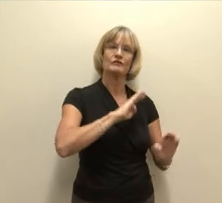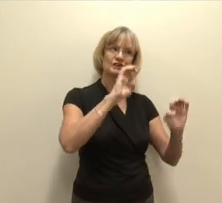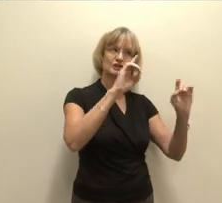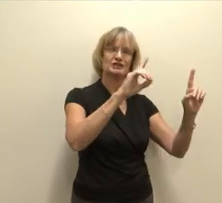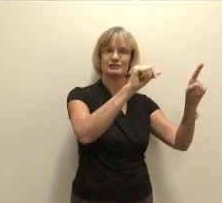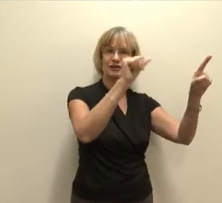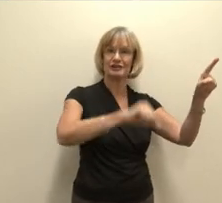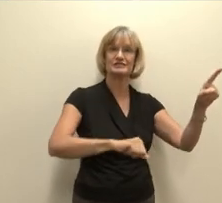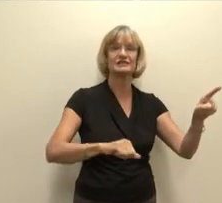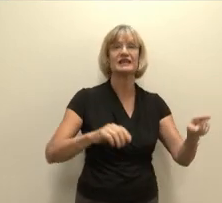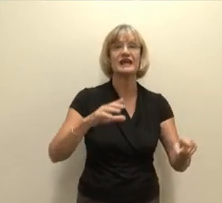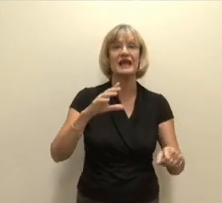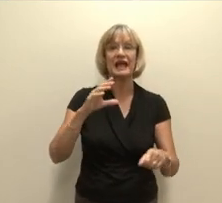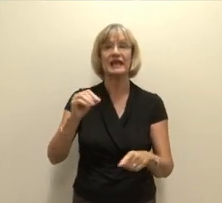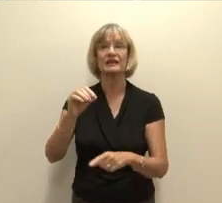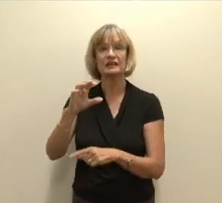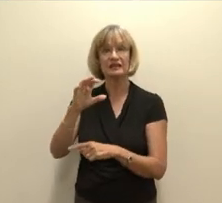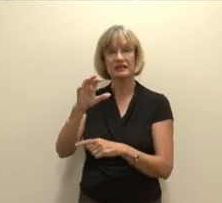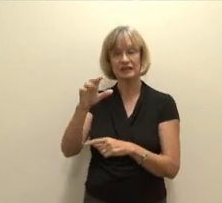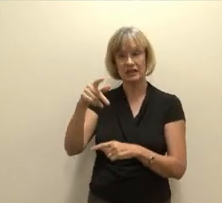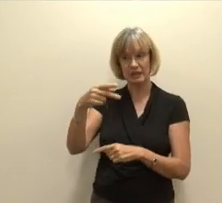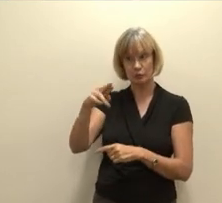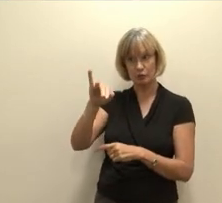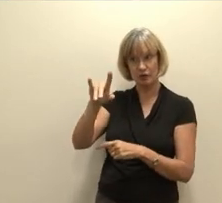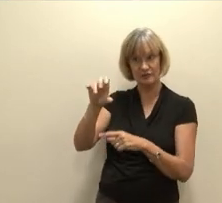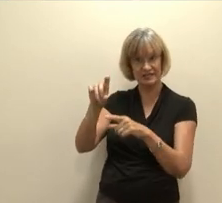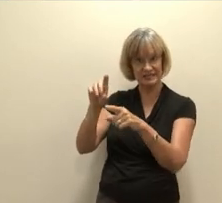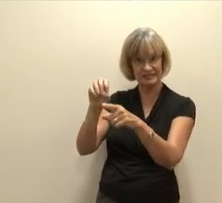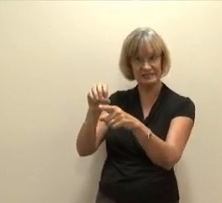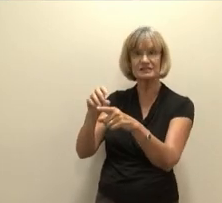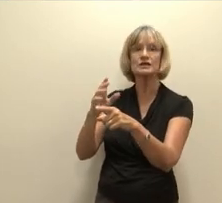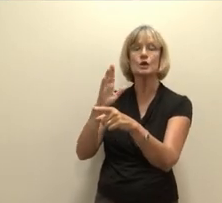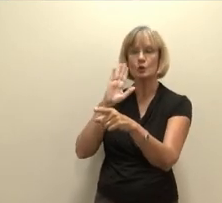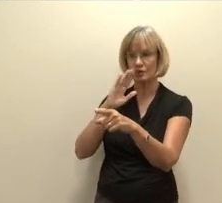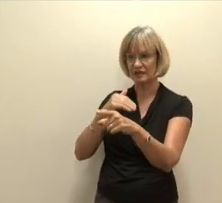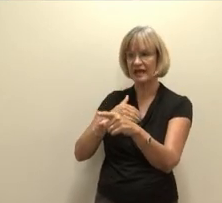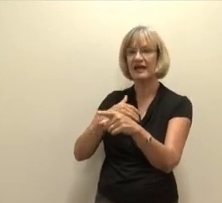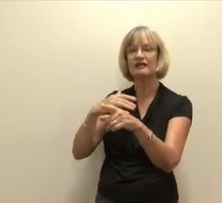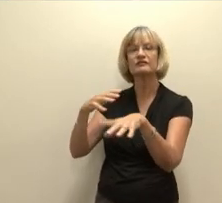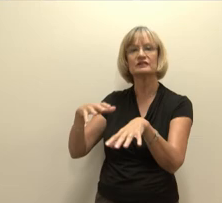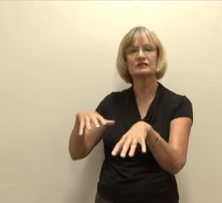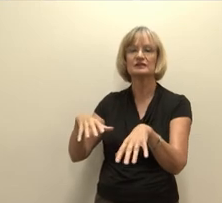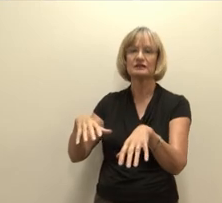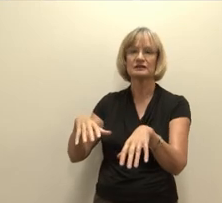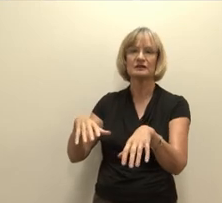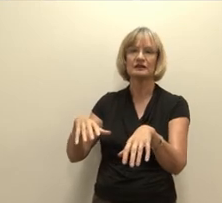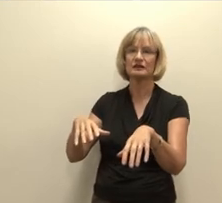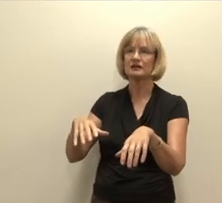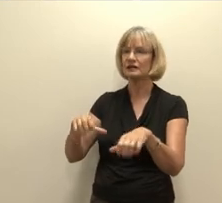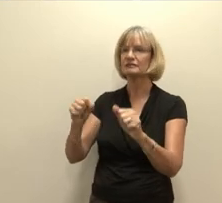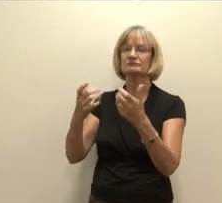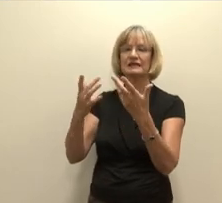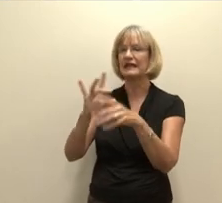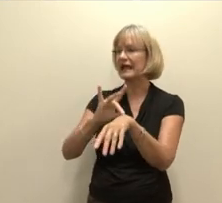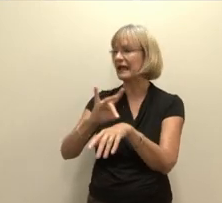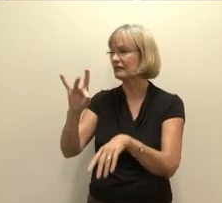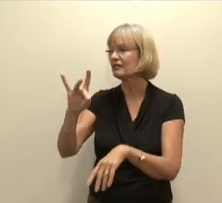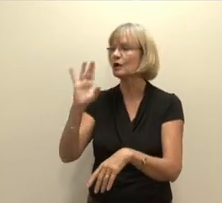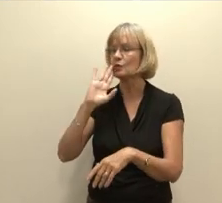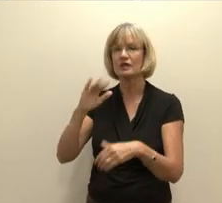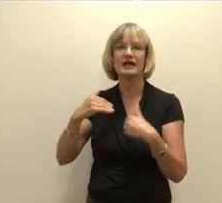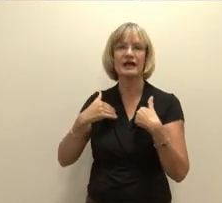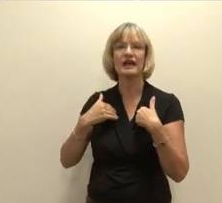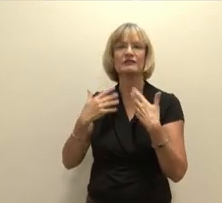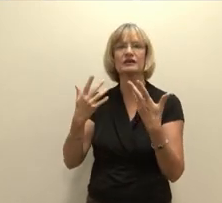friends at Providence are hosting the Ascension Medical Mission at Home at the Convention Center starting at 8 a.m. This is a great resource for the